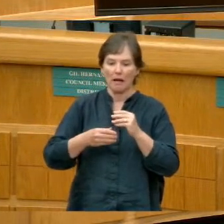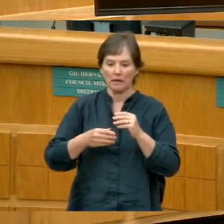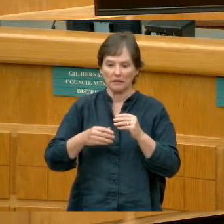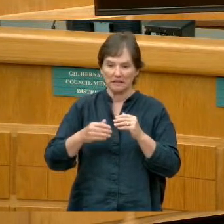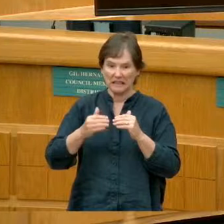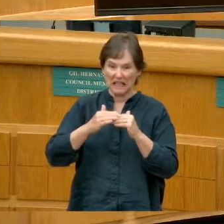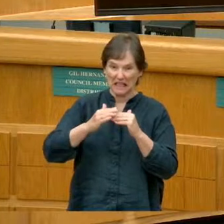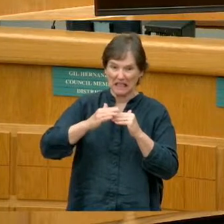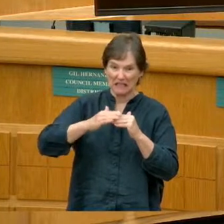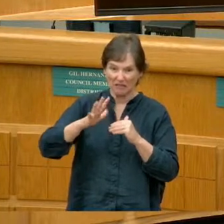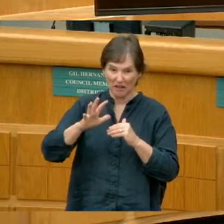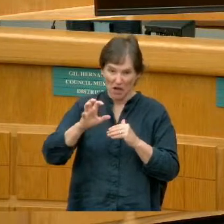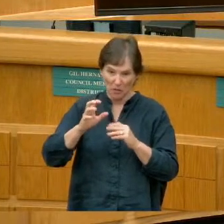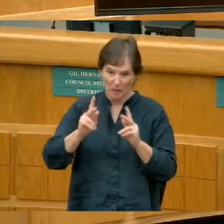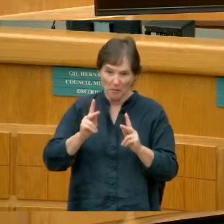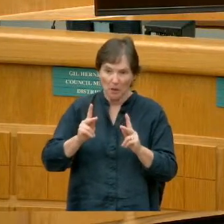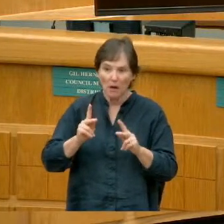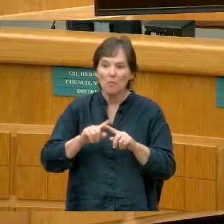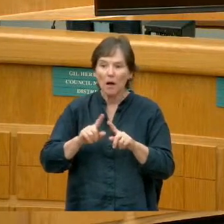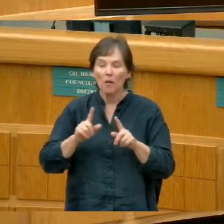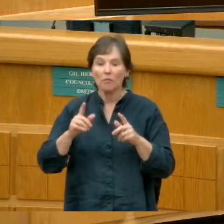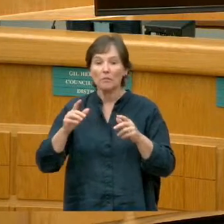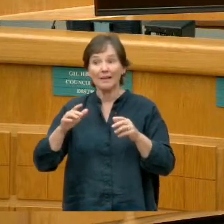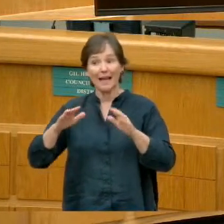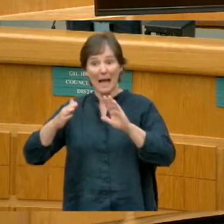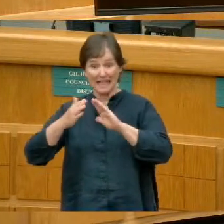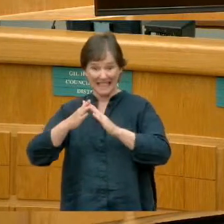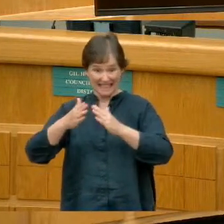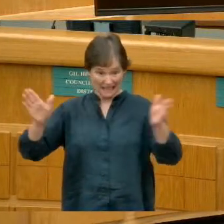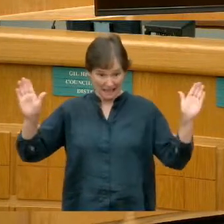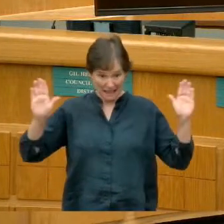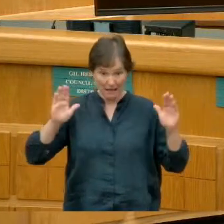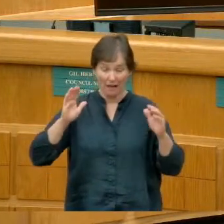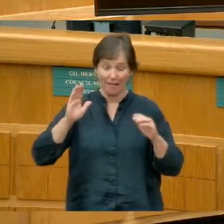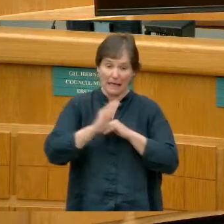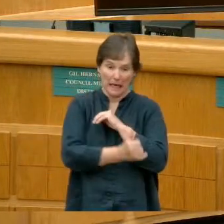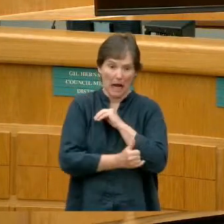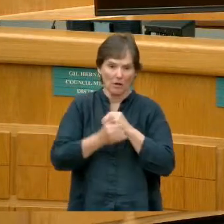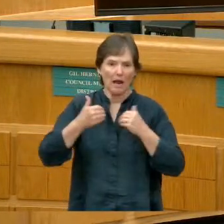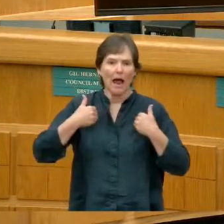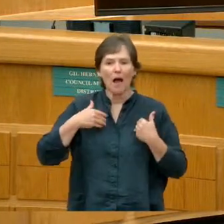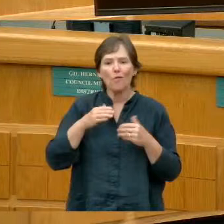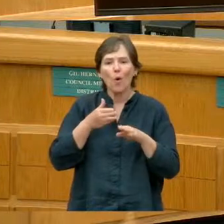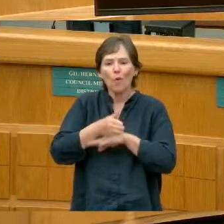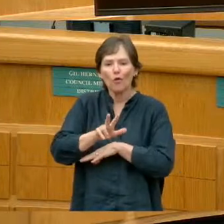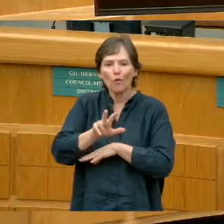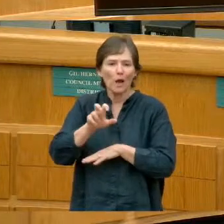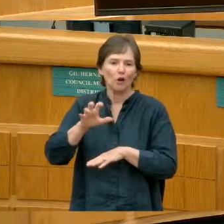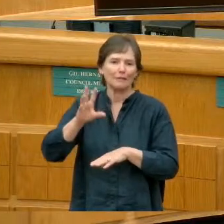there's 360,000 people in the community. And so I think the